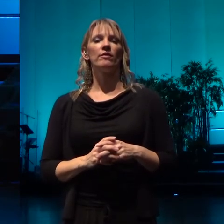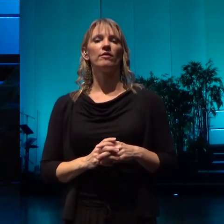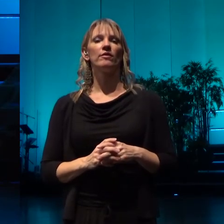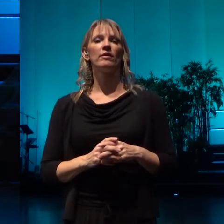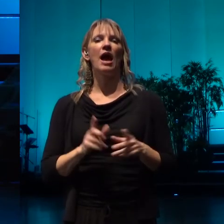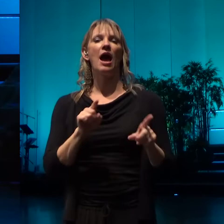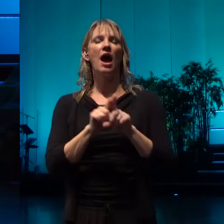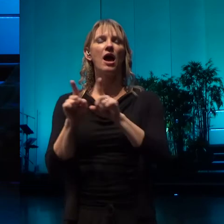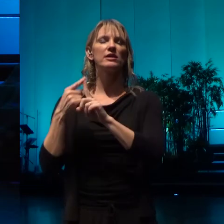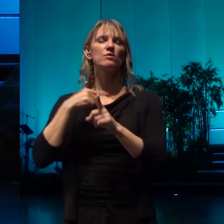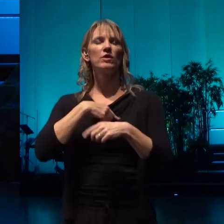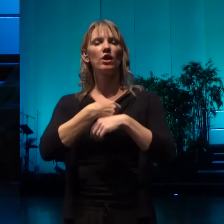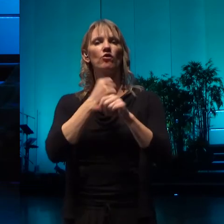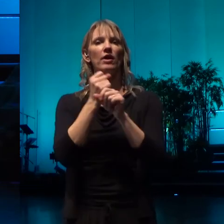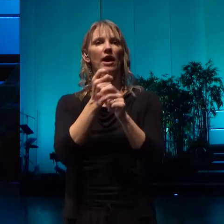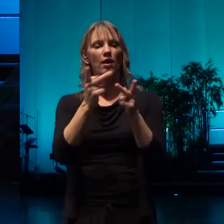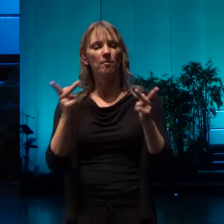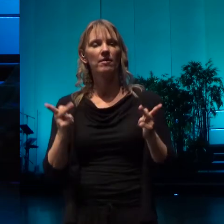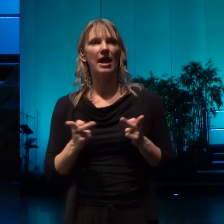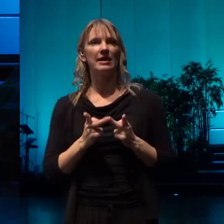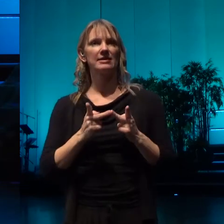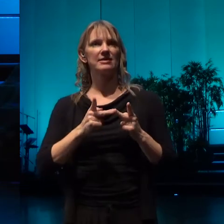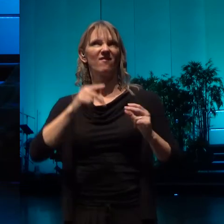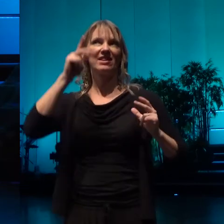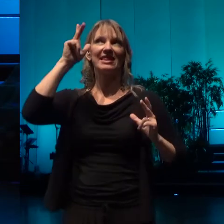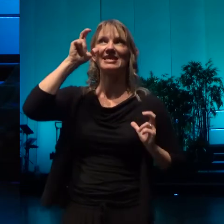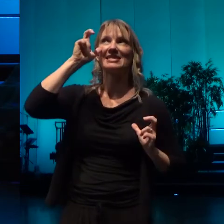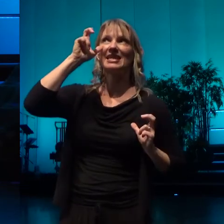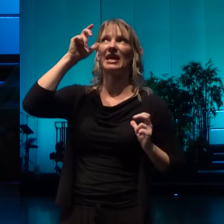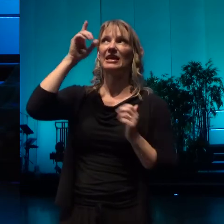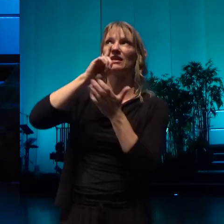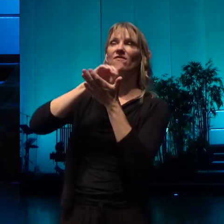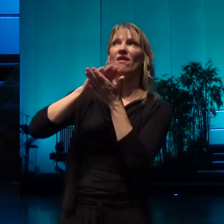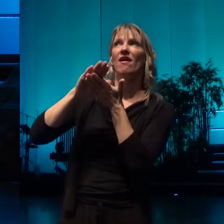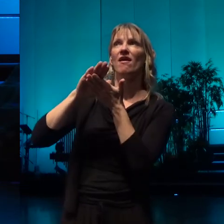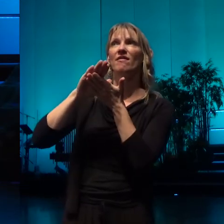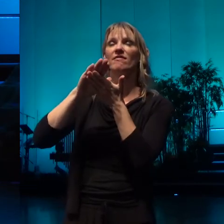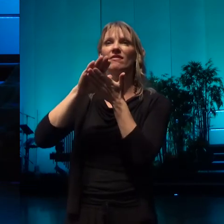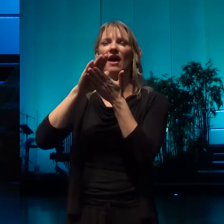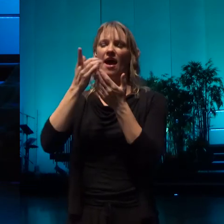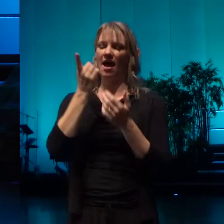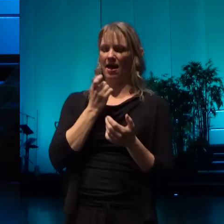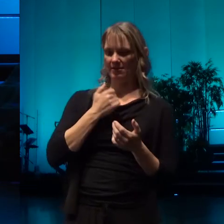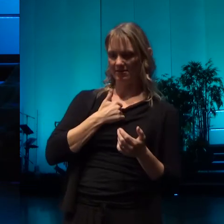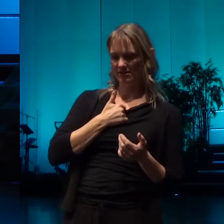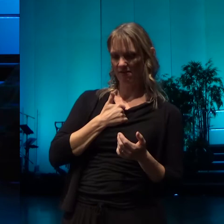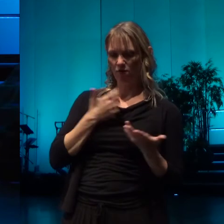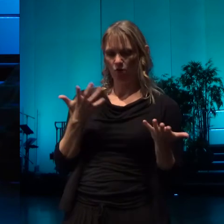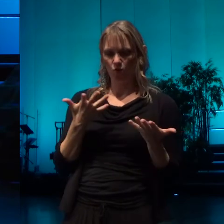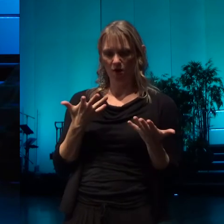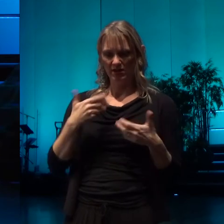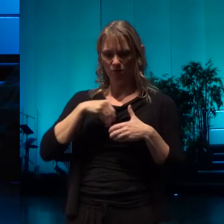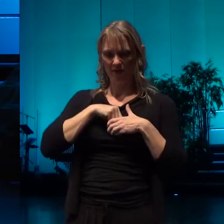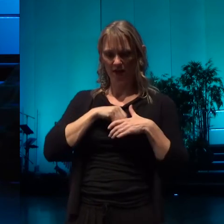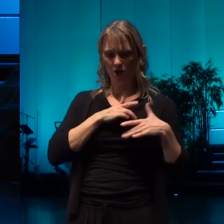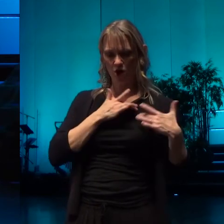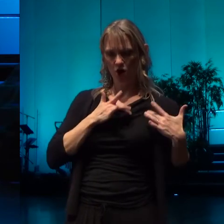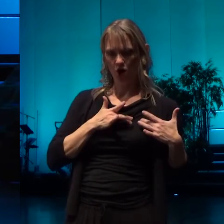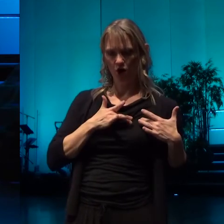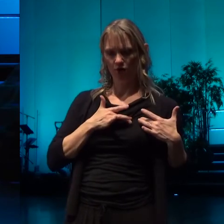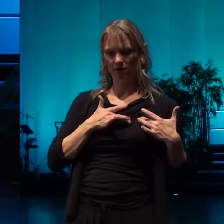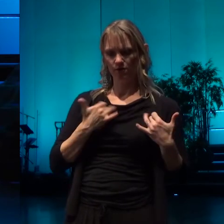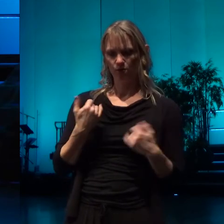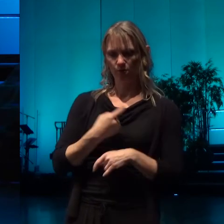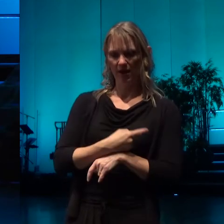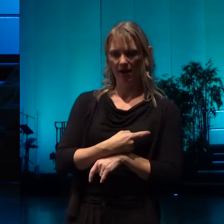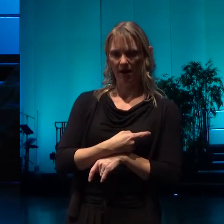as we create a space of listening to the divine, of asking ourselves, what incubates in my heart this